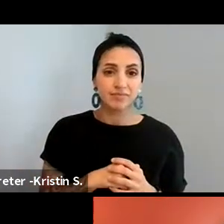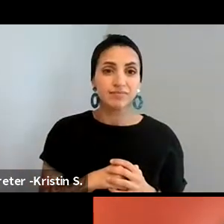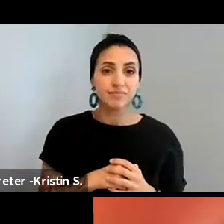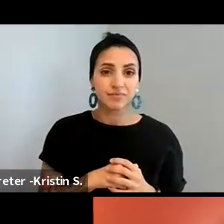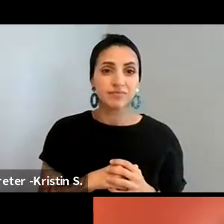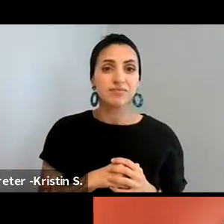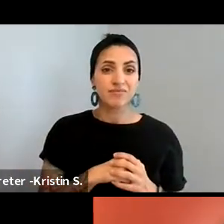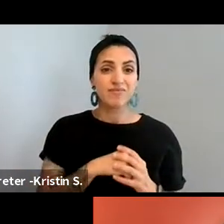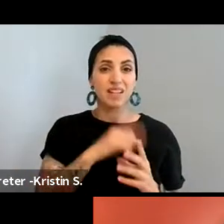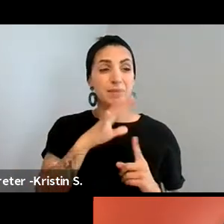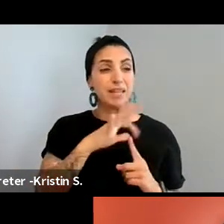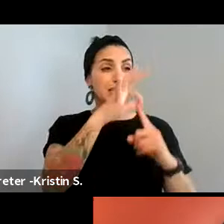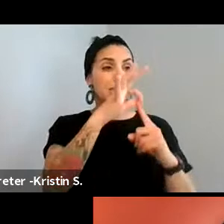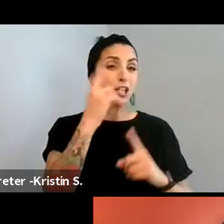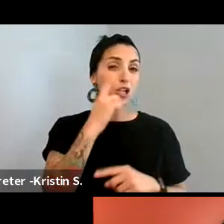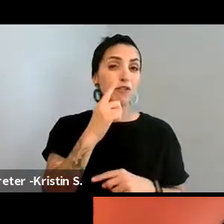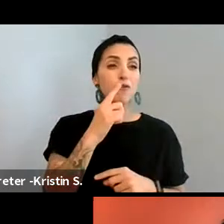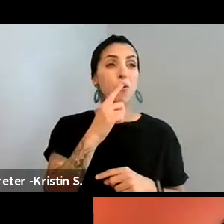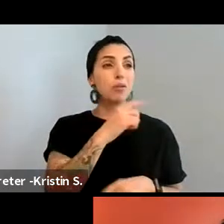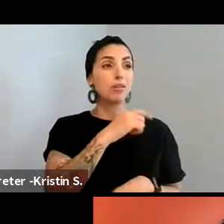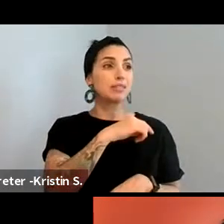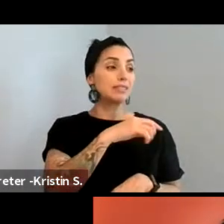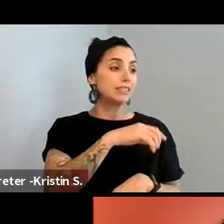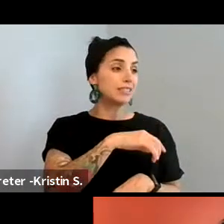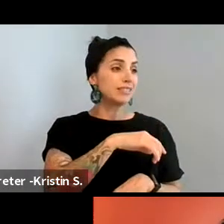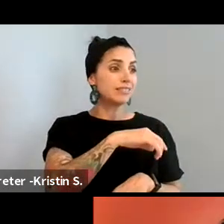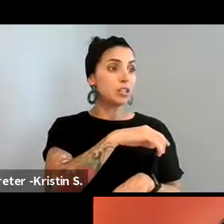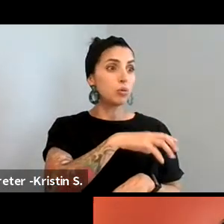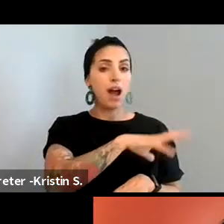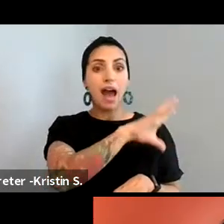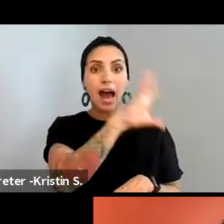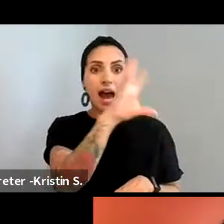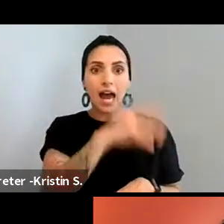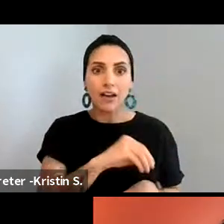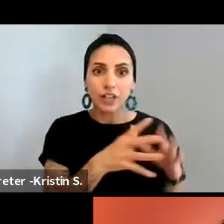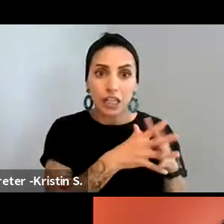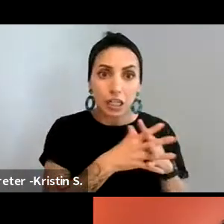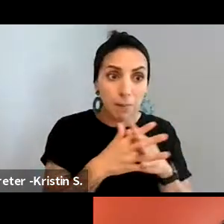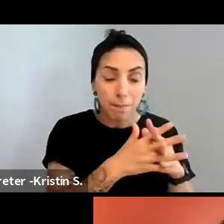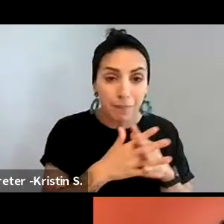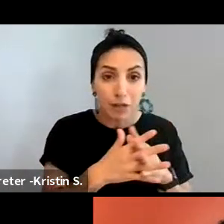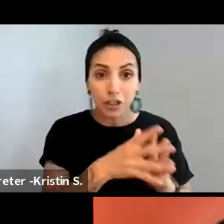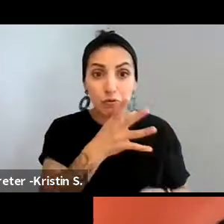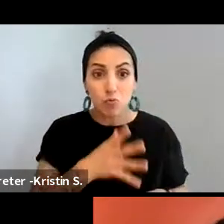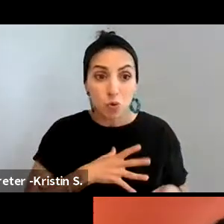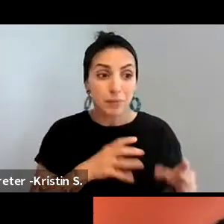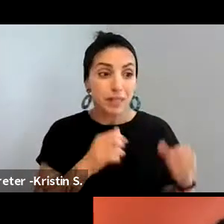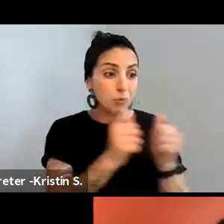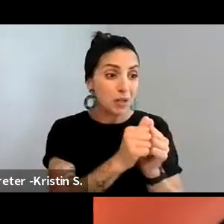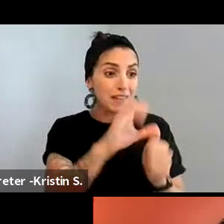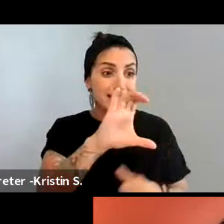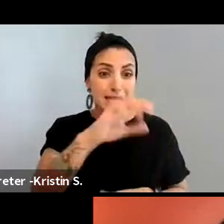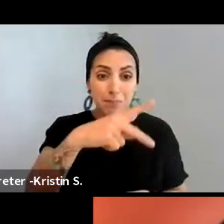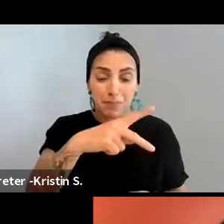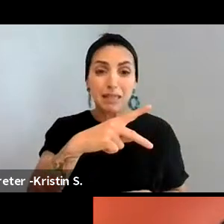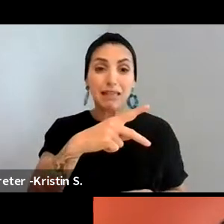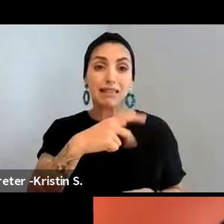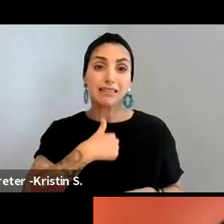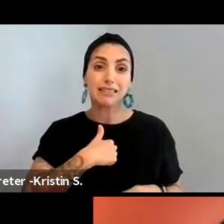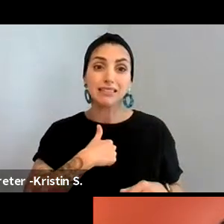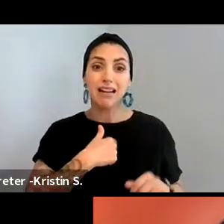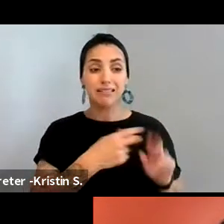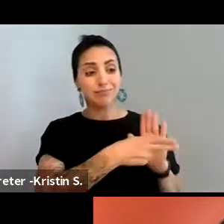African American disabled woman with who has cerebral palsy. I certainly